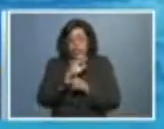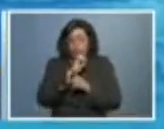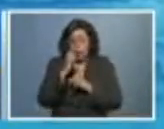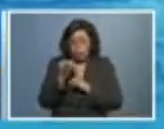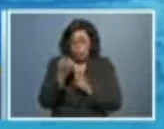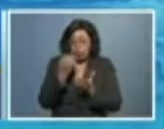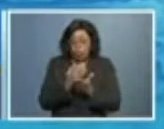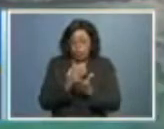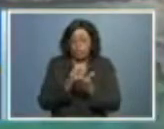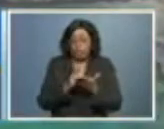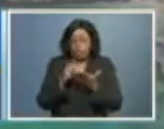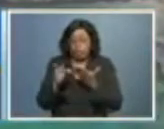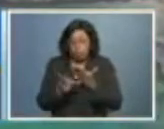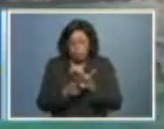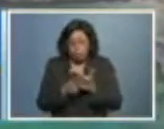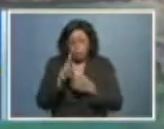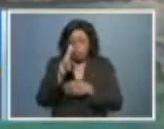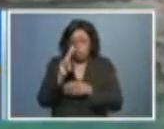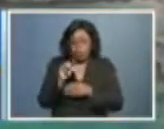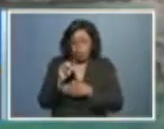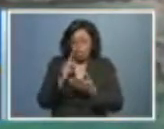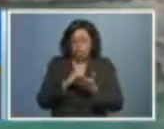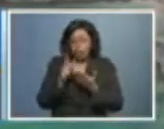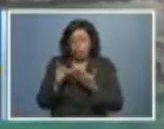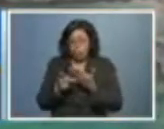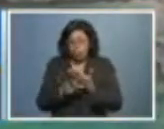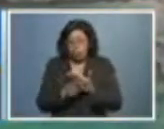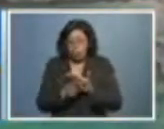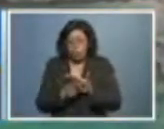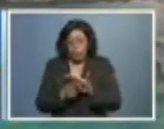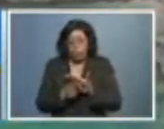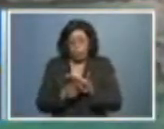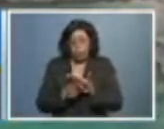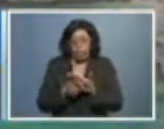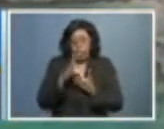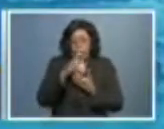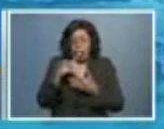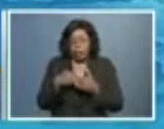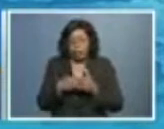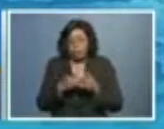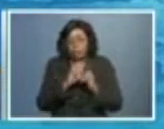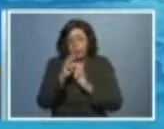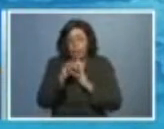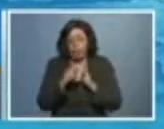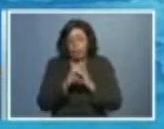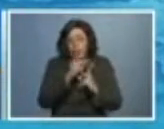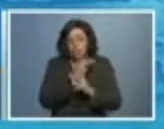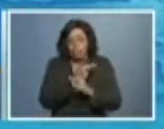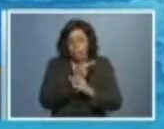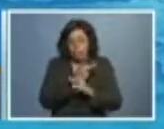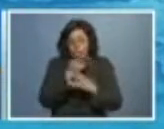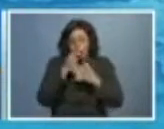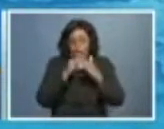funded project was implemented by the United Nations program and co-executed by the Department of Environmental Planning and Protection under the